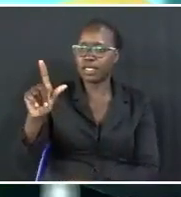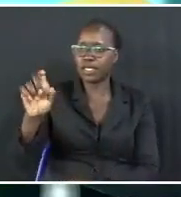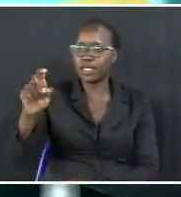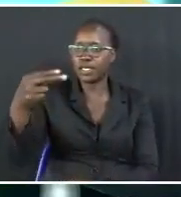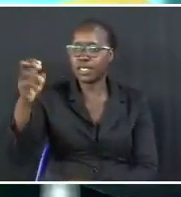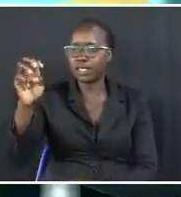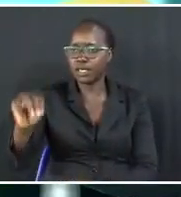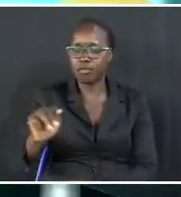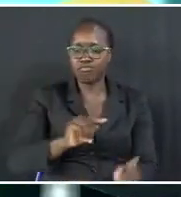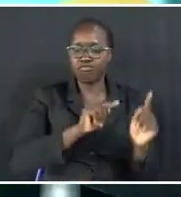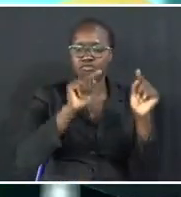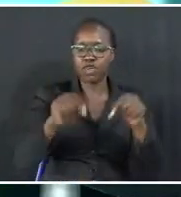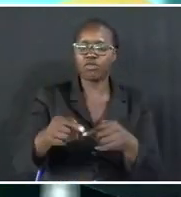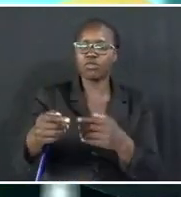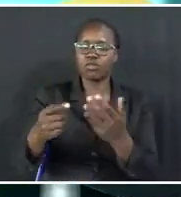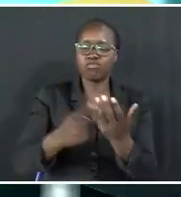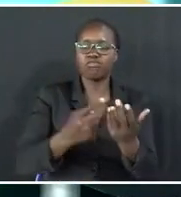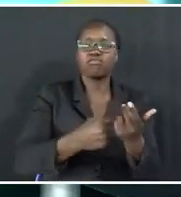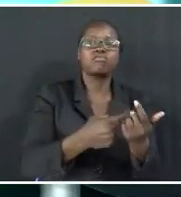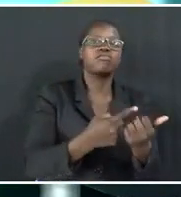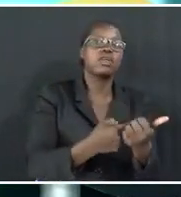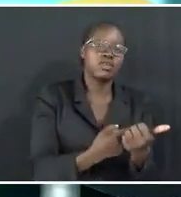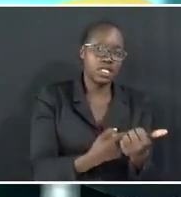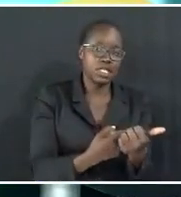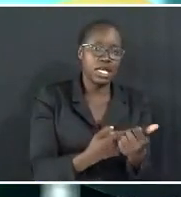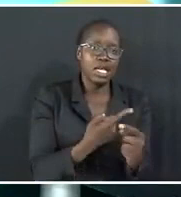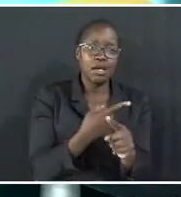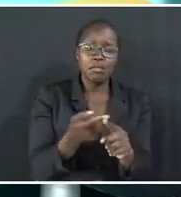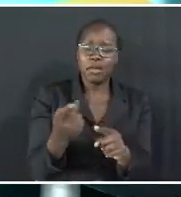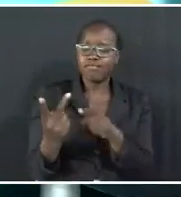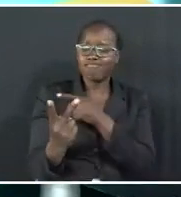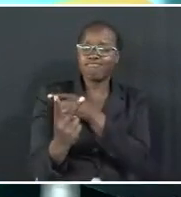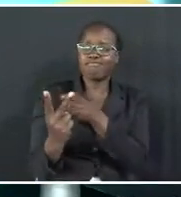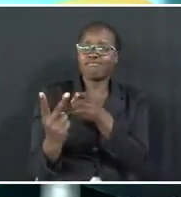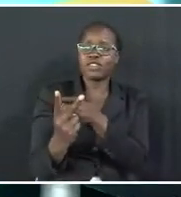be counted. But Mary